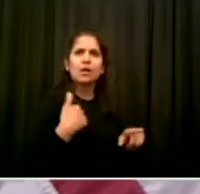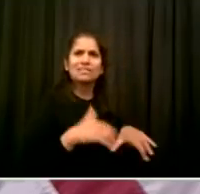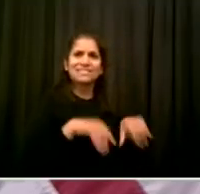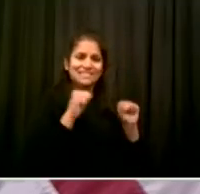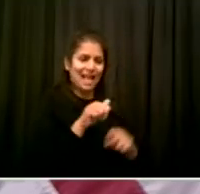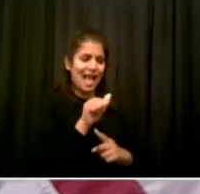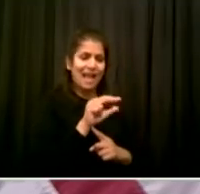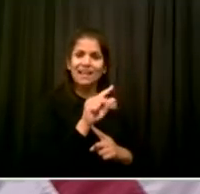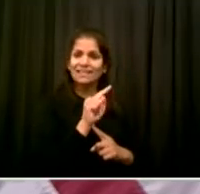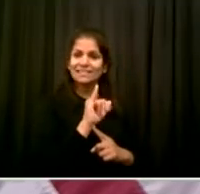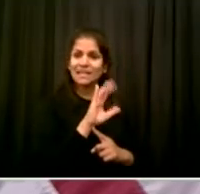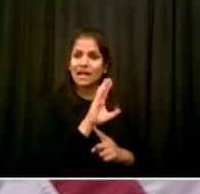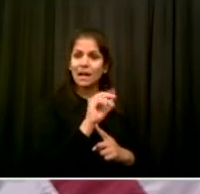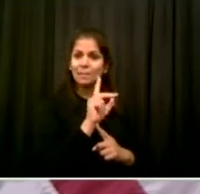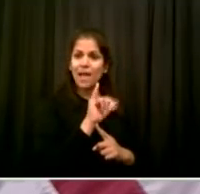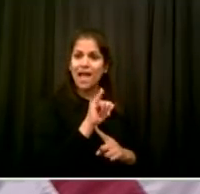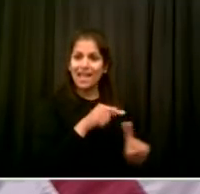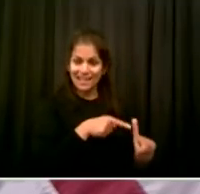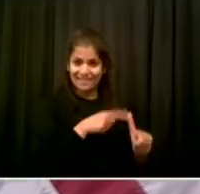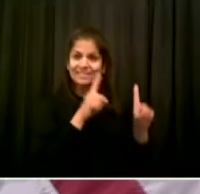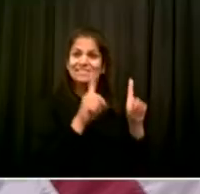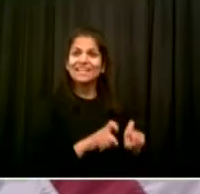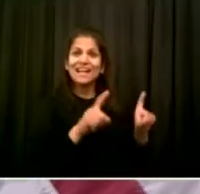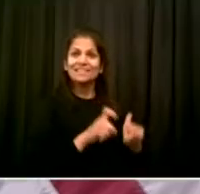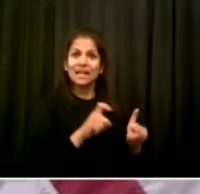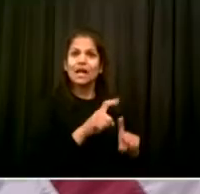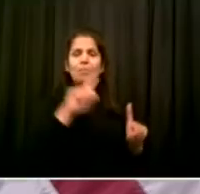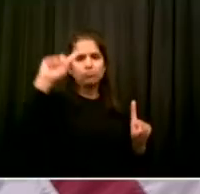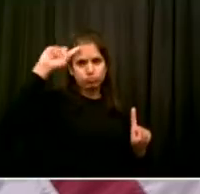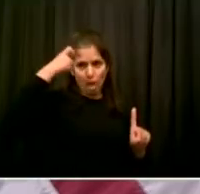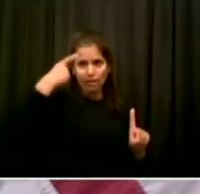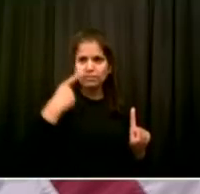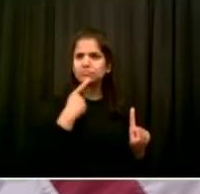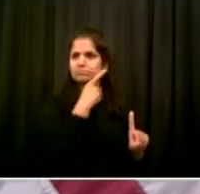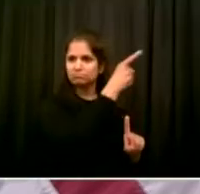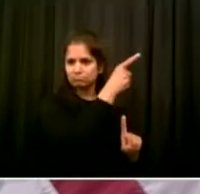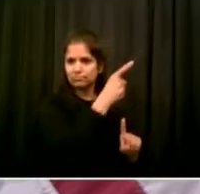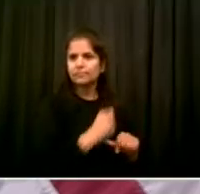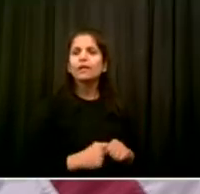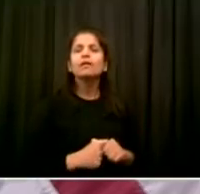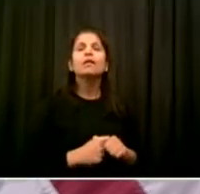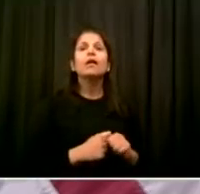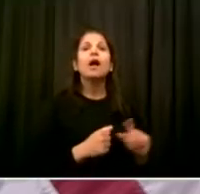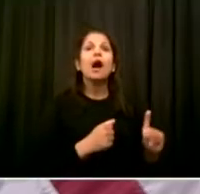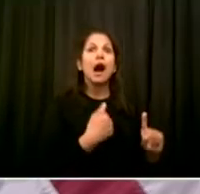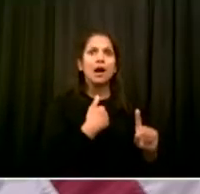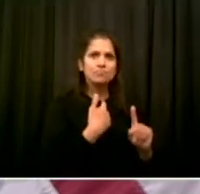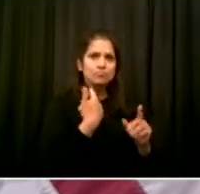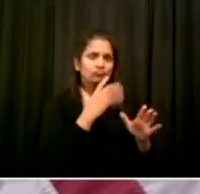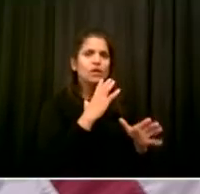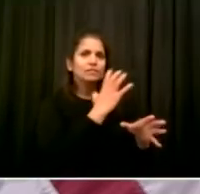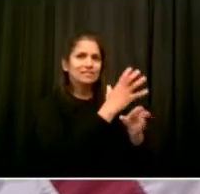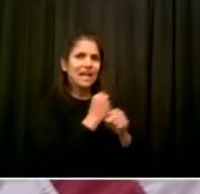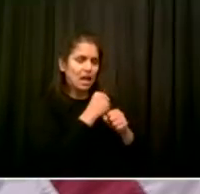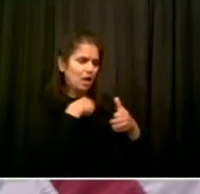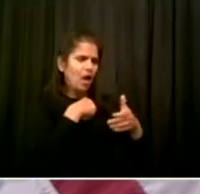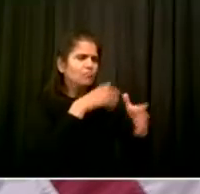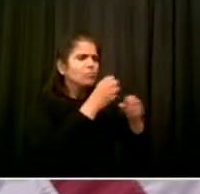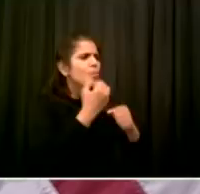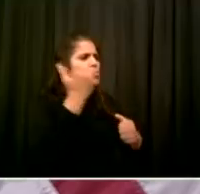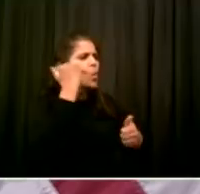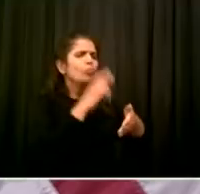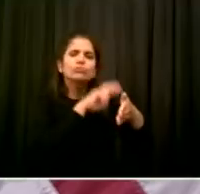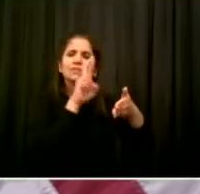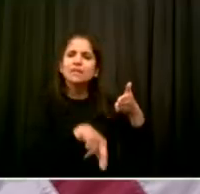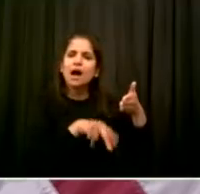I was transferred to a patient portal which requested I agree to an extremely long list of terms, which included me becoming